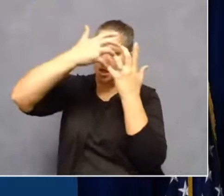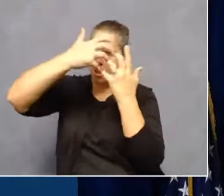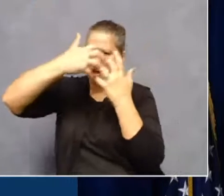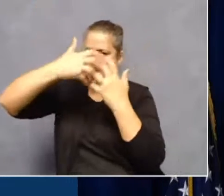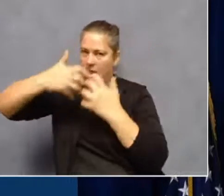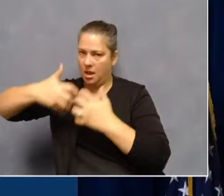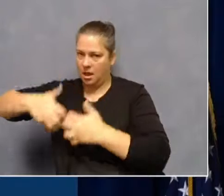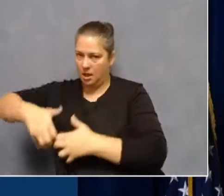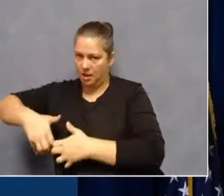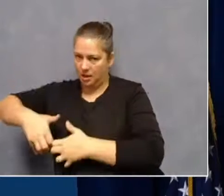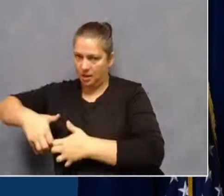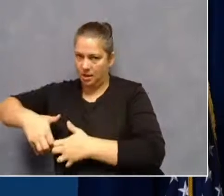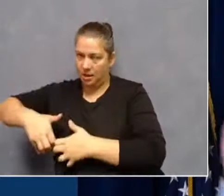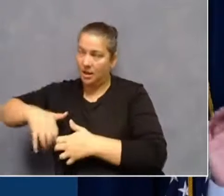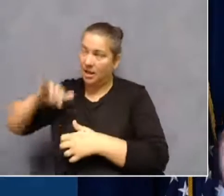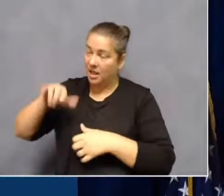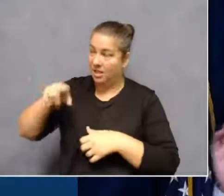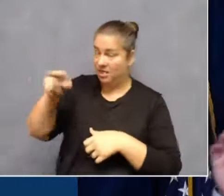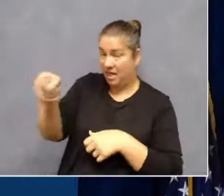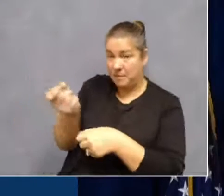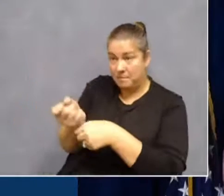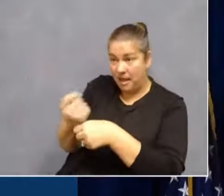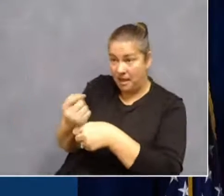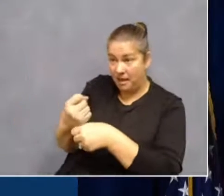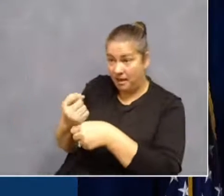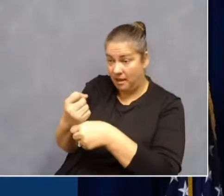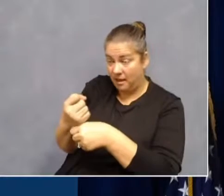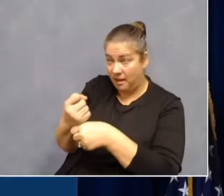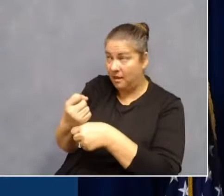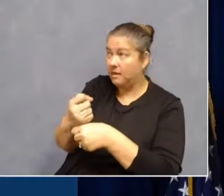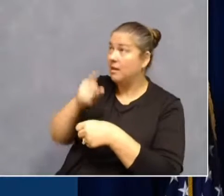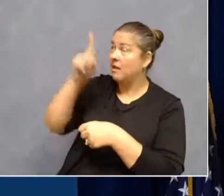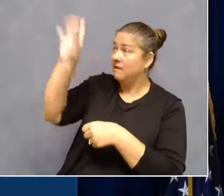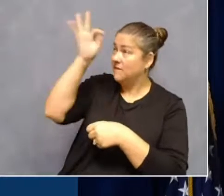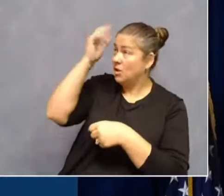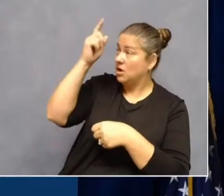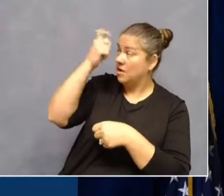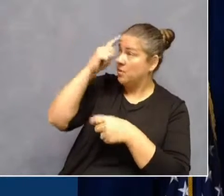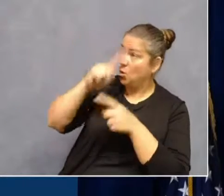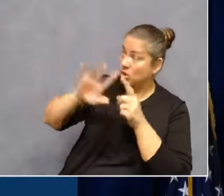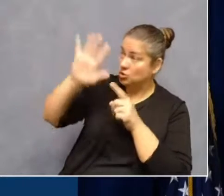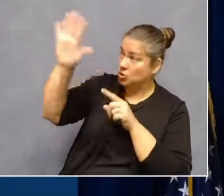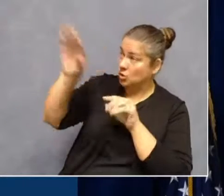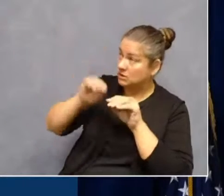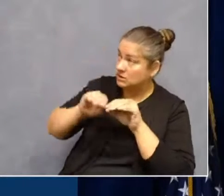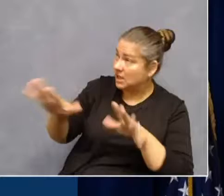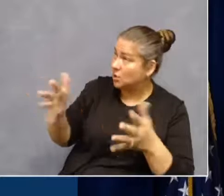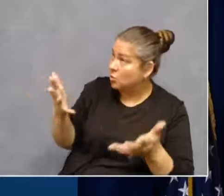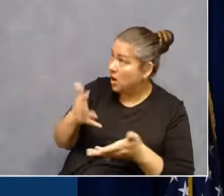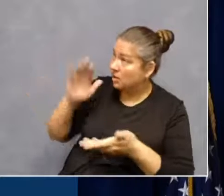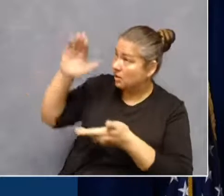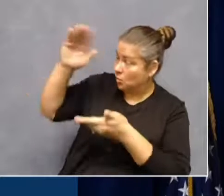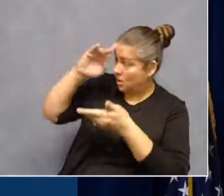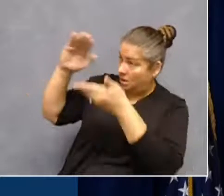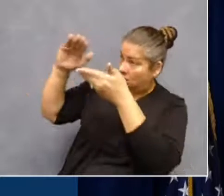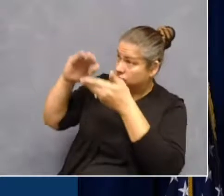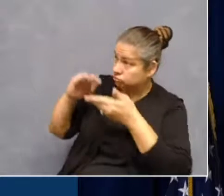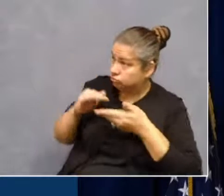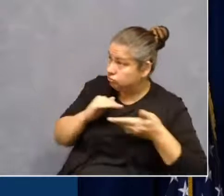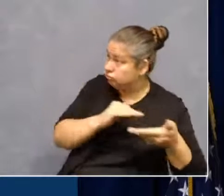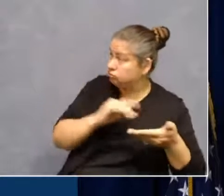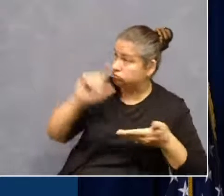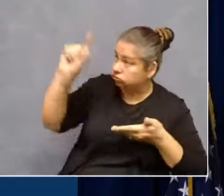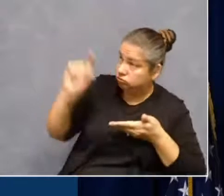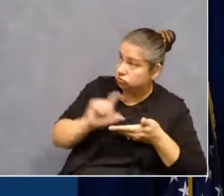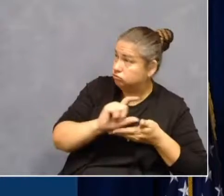manufactured, the federal government's first plan on distribution, how it goes out to states. But my commitment